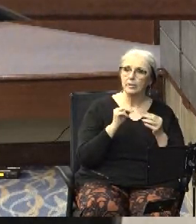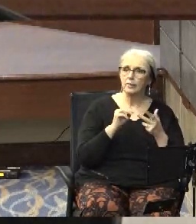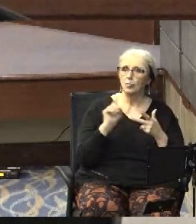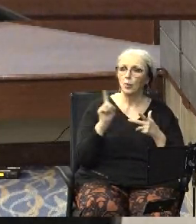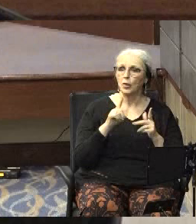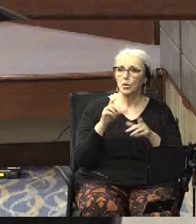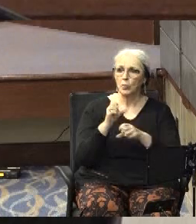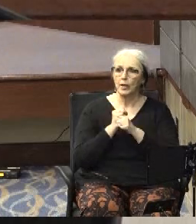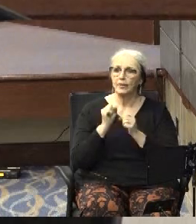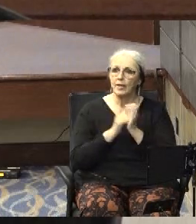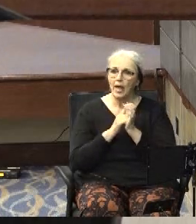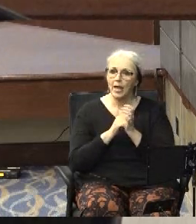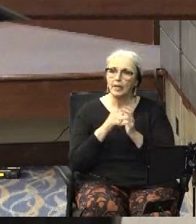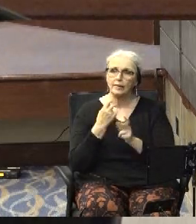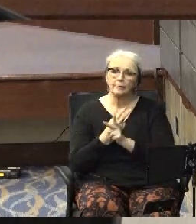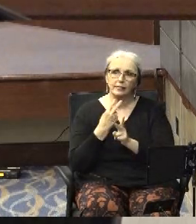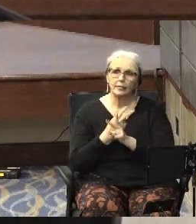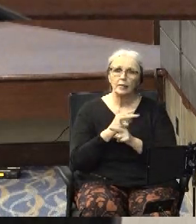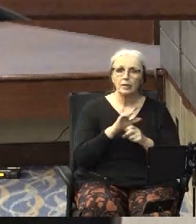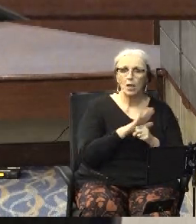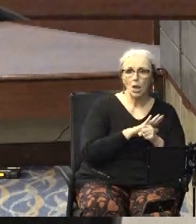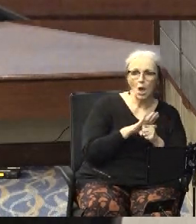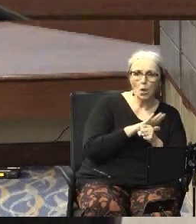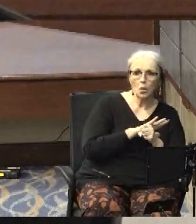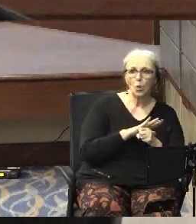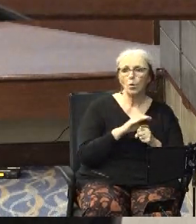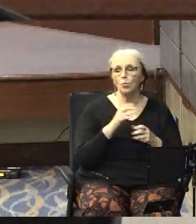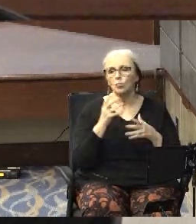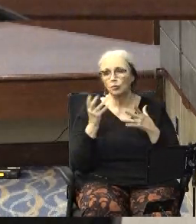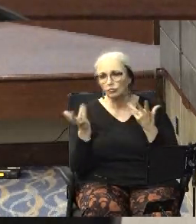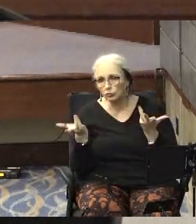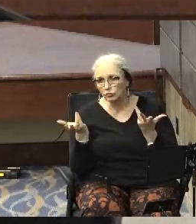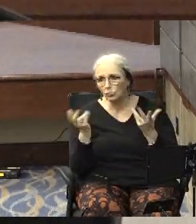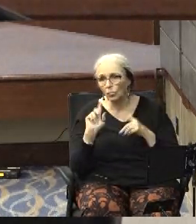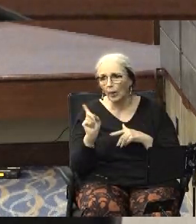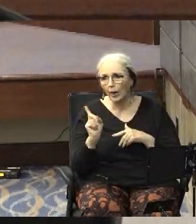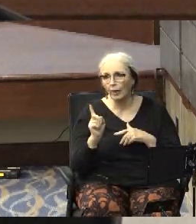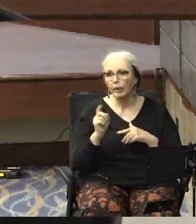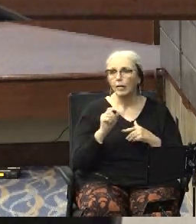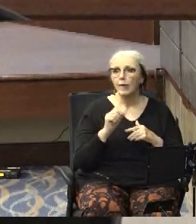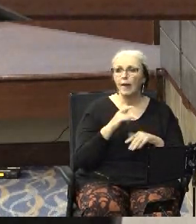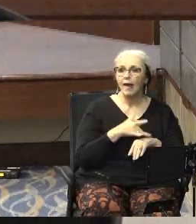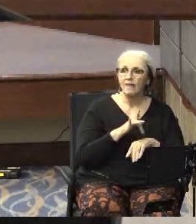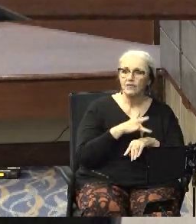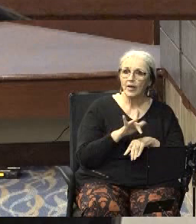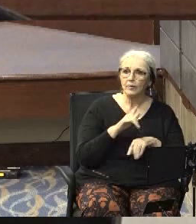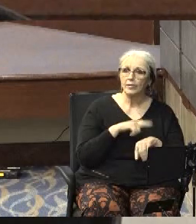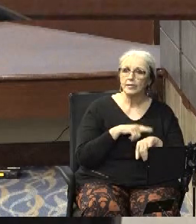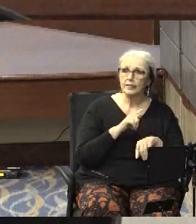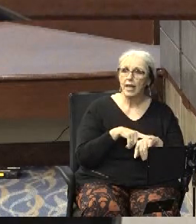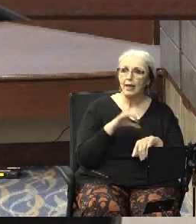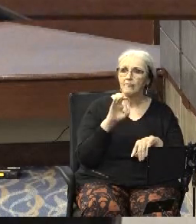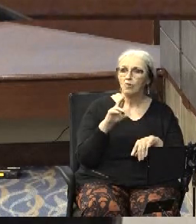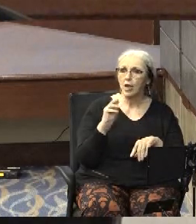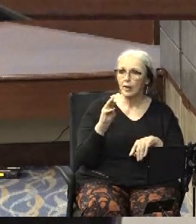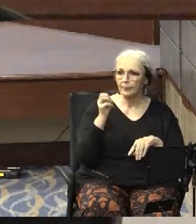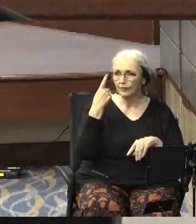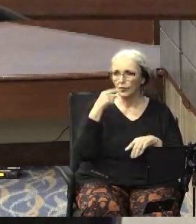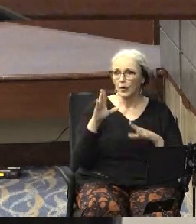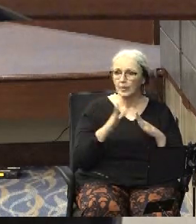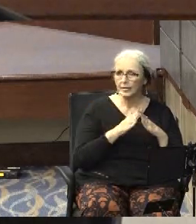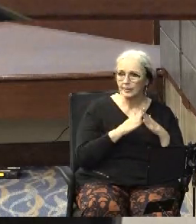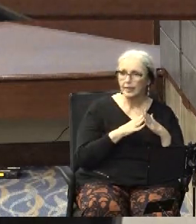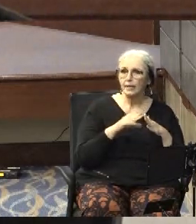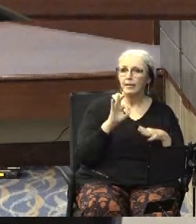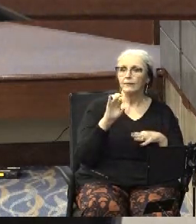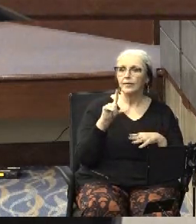done. Can it be done locally? Do you have to send them away? Availability in terms of time frame for the city. We have our fleet